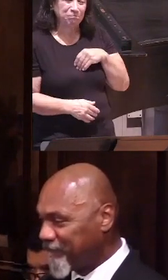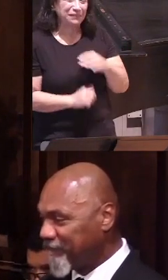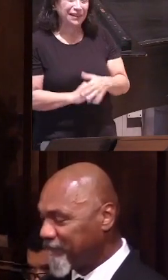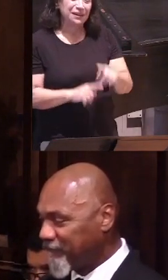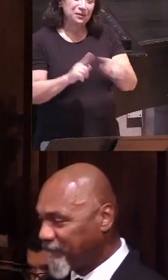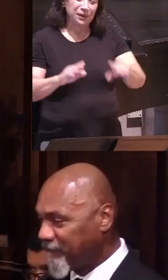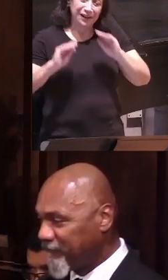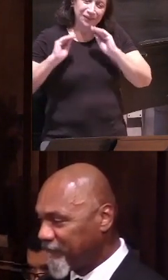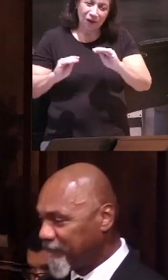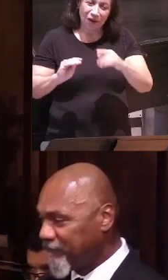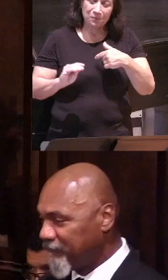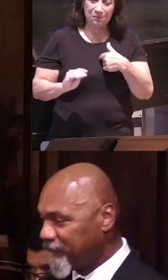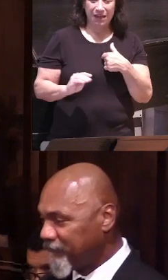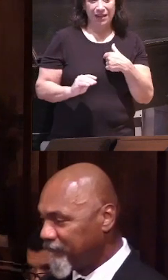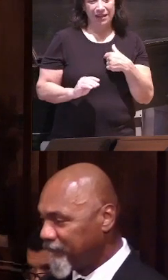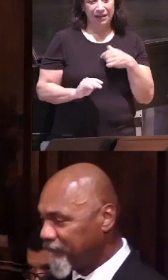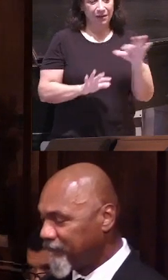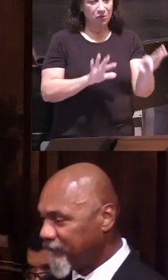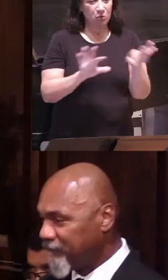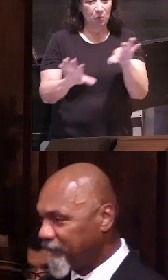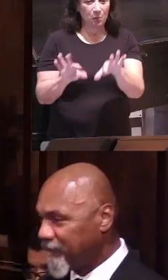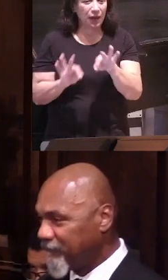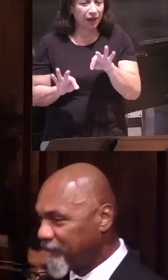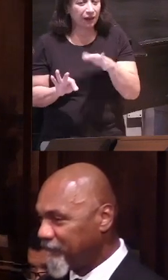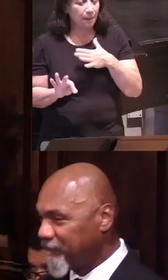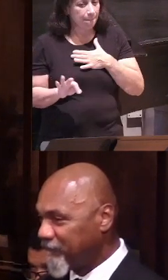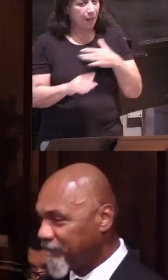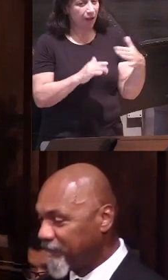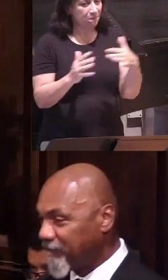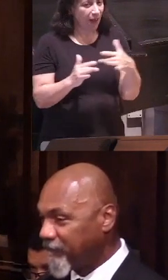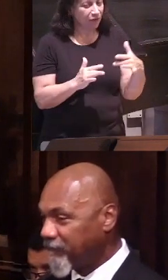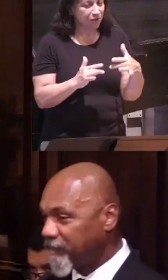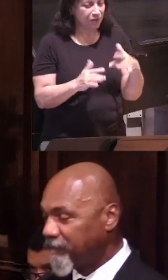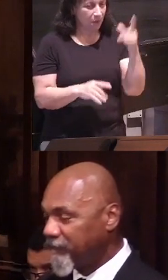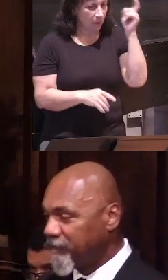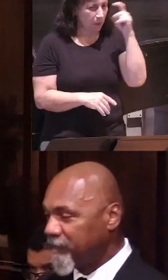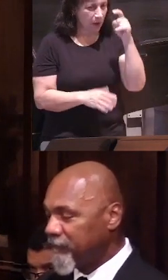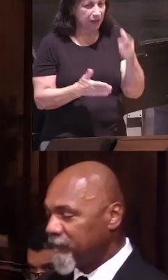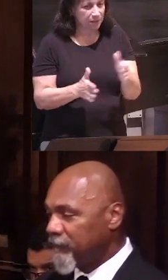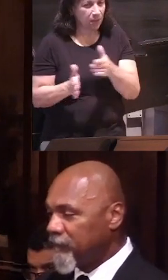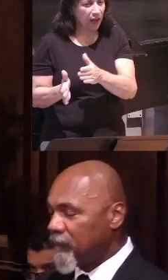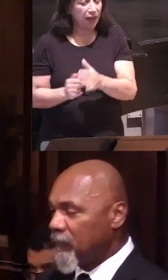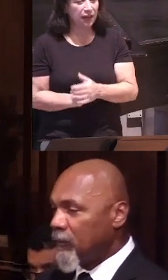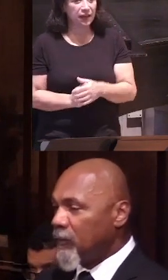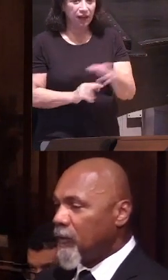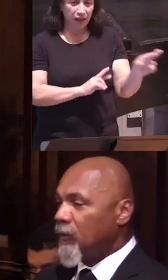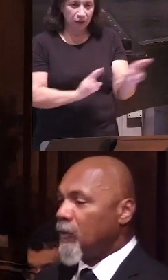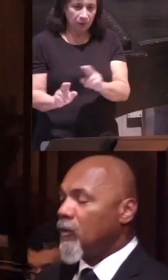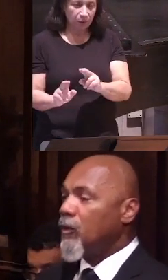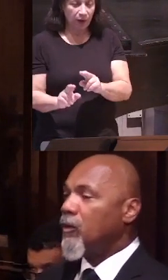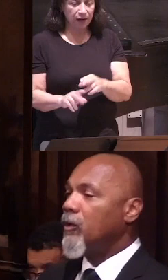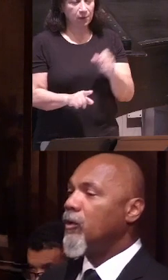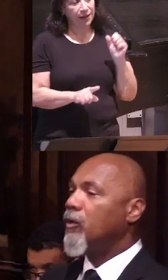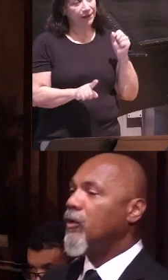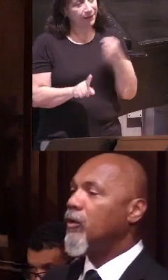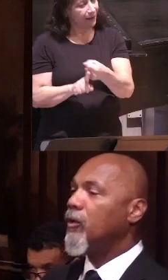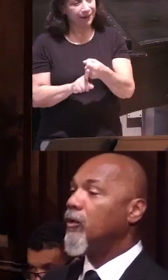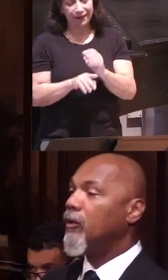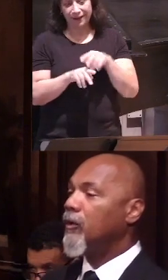But he taught me to pick my fights wisely and to be prepared to get knocked